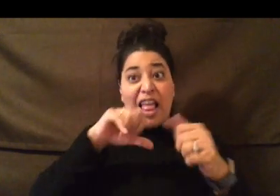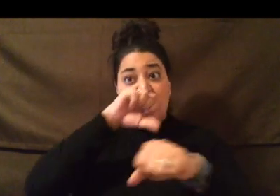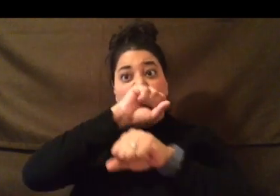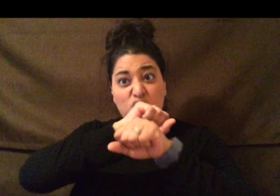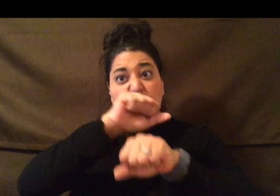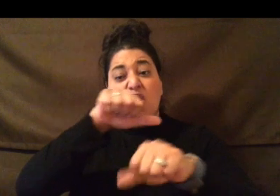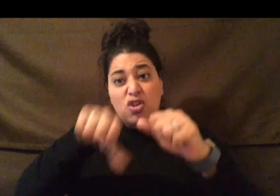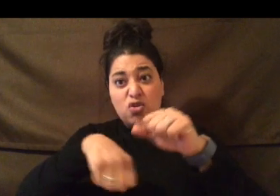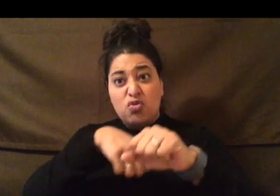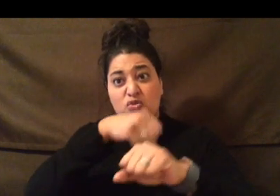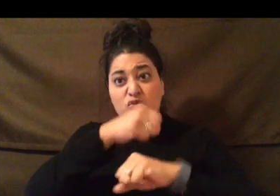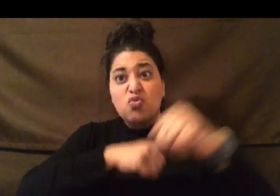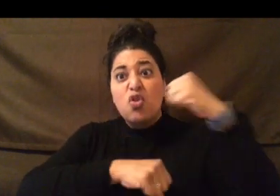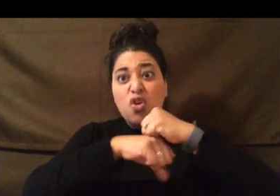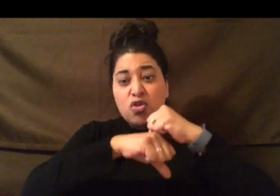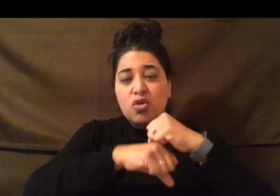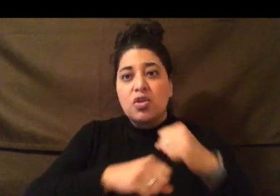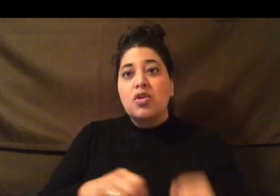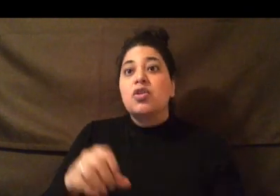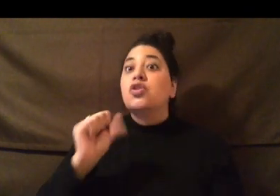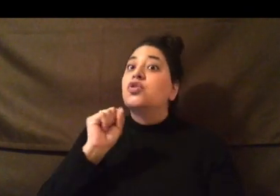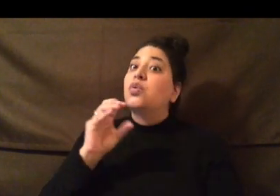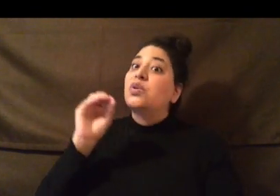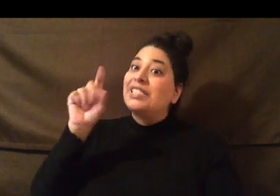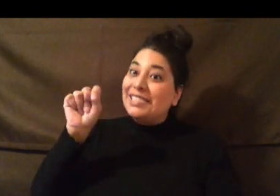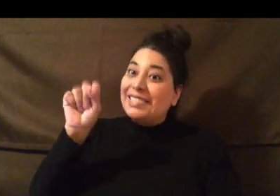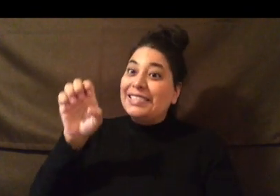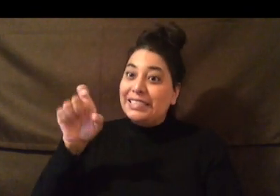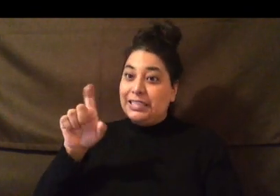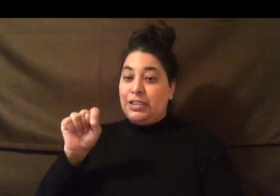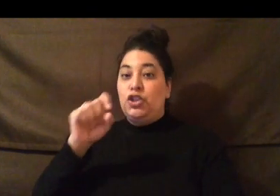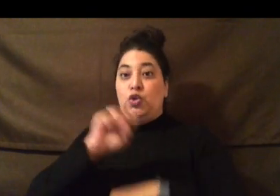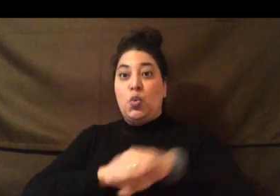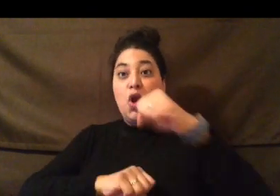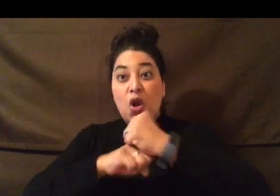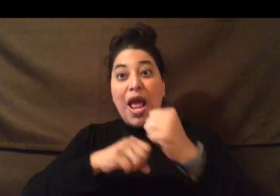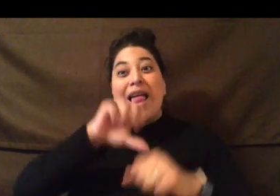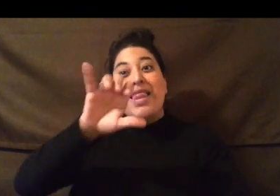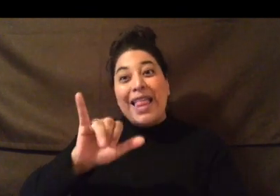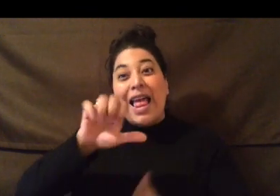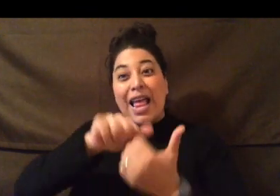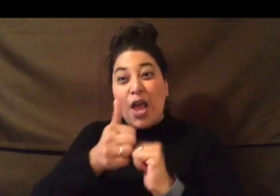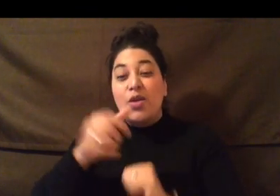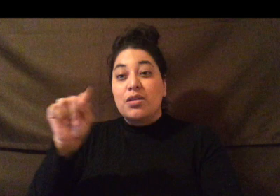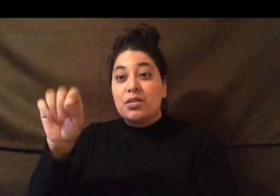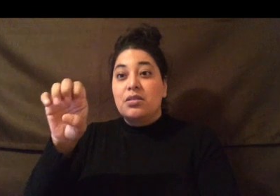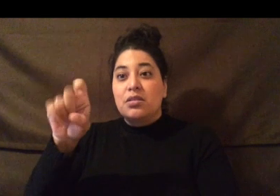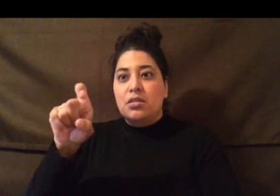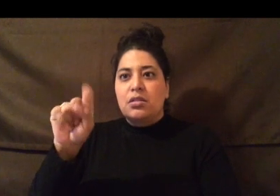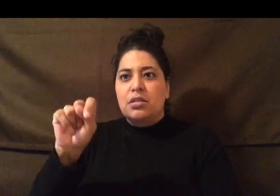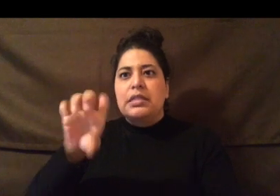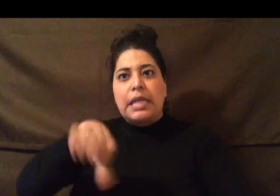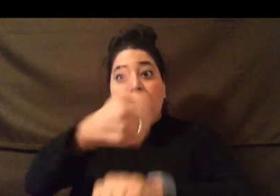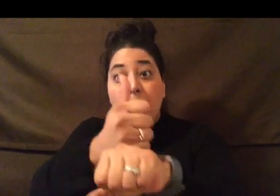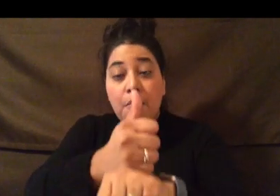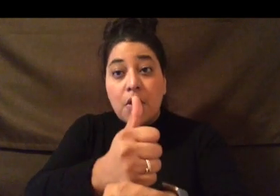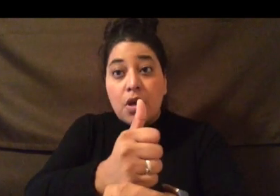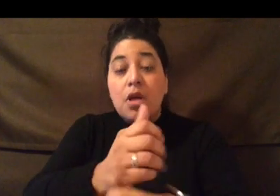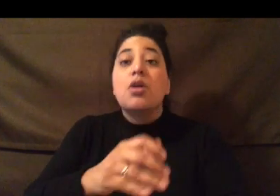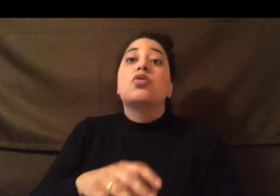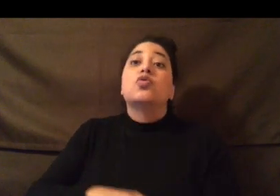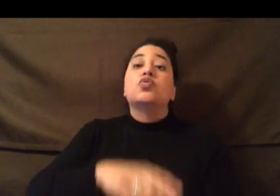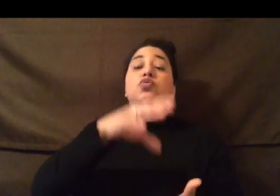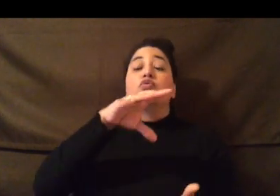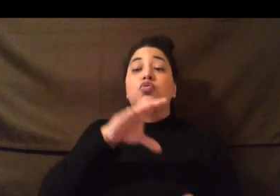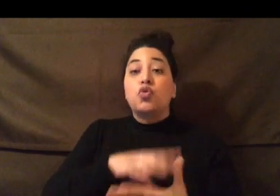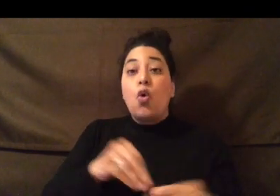structure. So a text structure is exactly how the text is organized. Now, in a